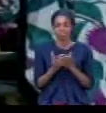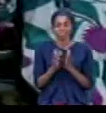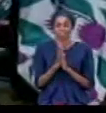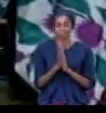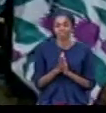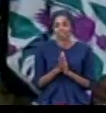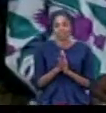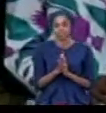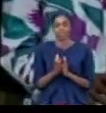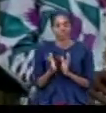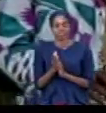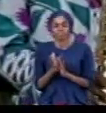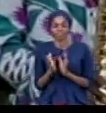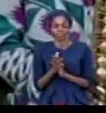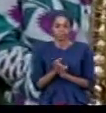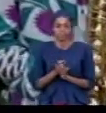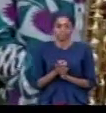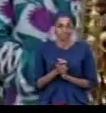For the various miracles.